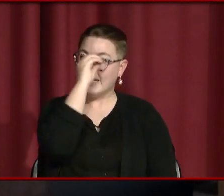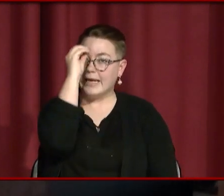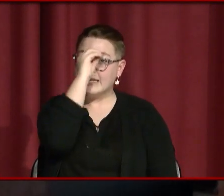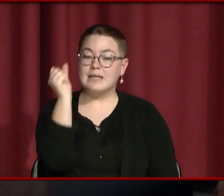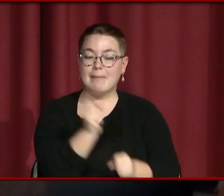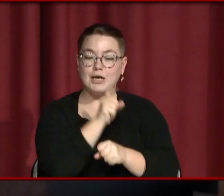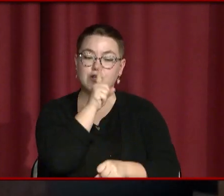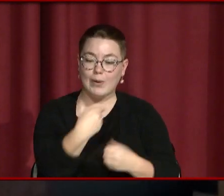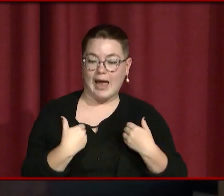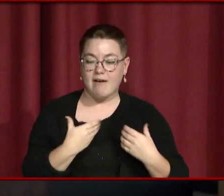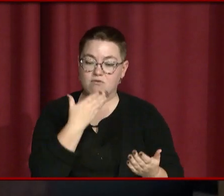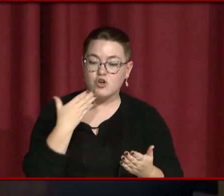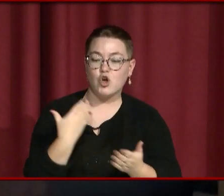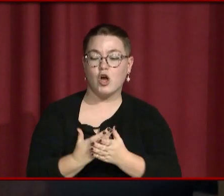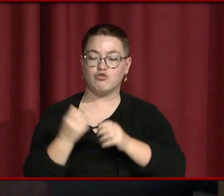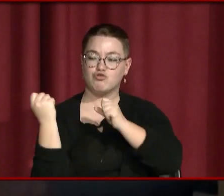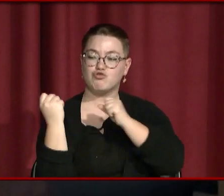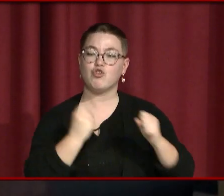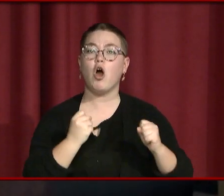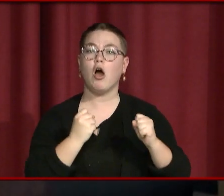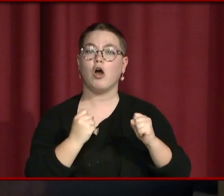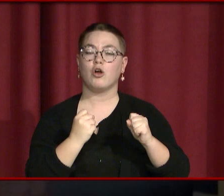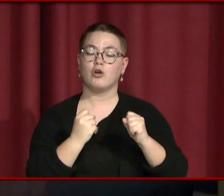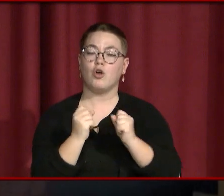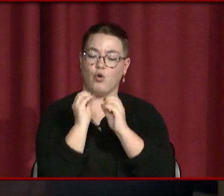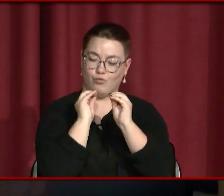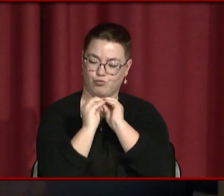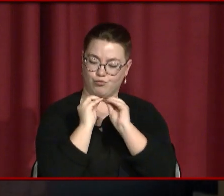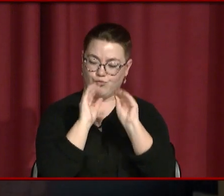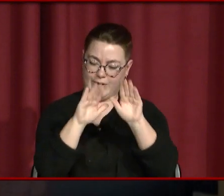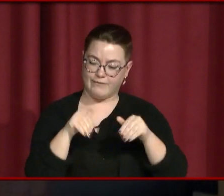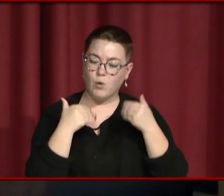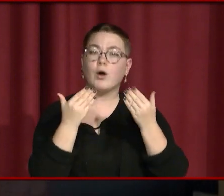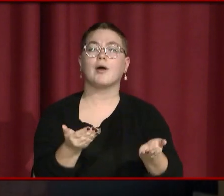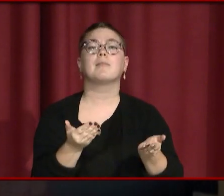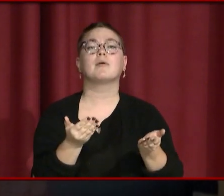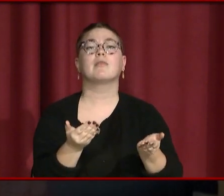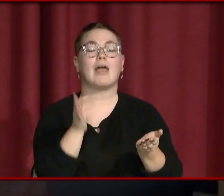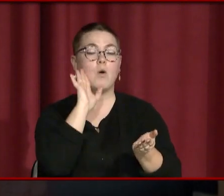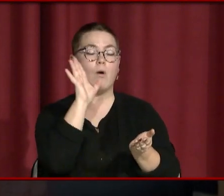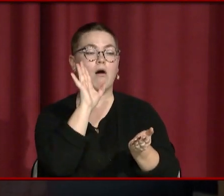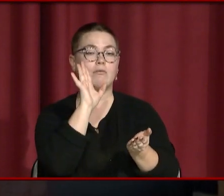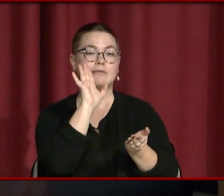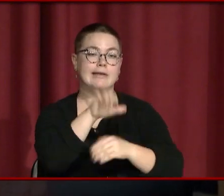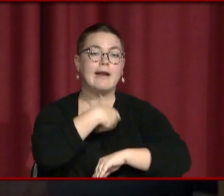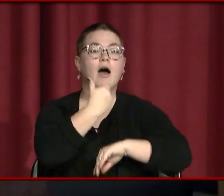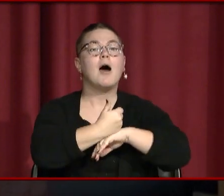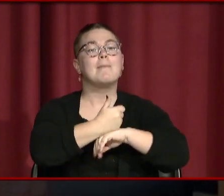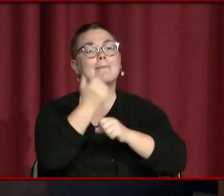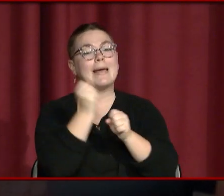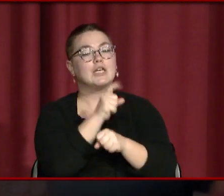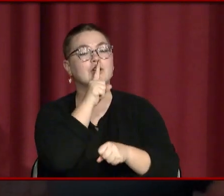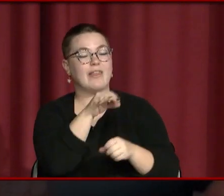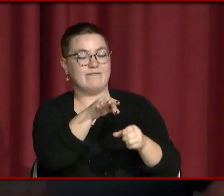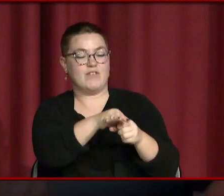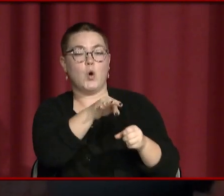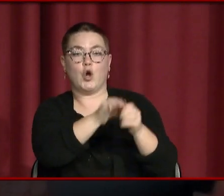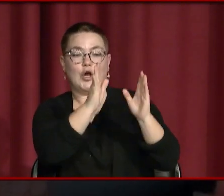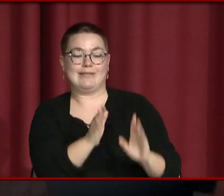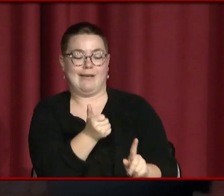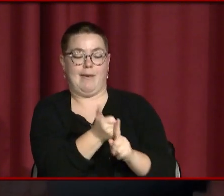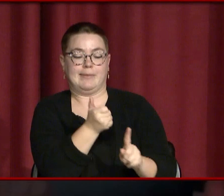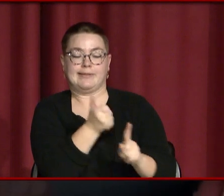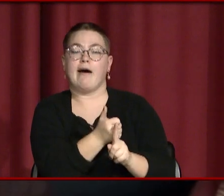real reform, a constitutional amendment that would finally put voters first, rather than allowing politicians to